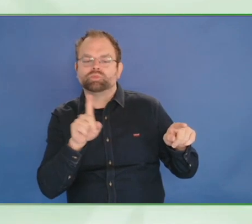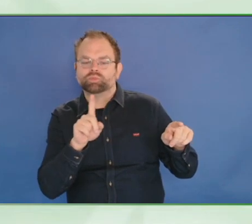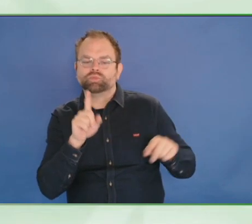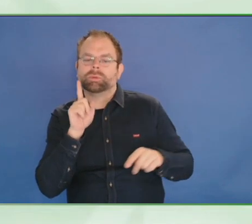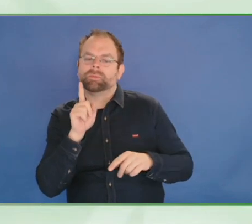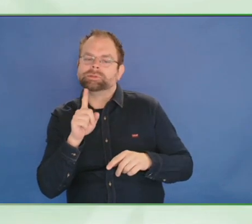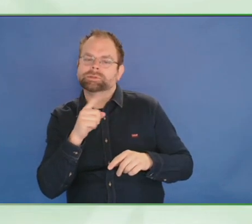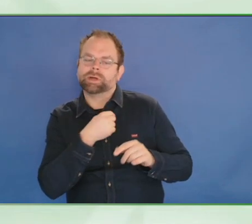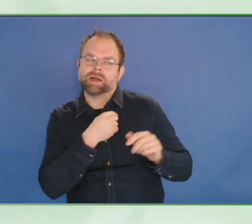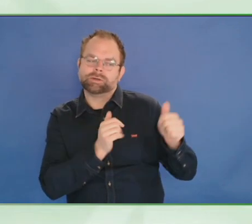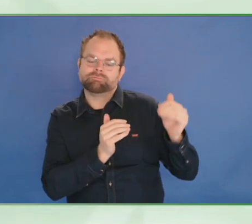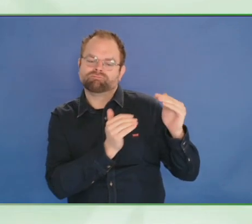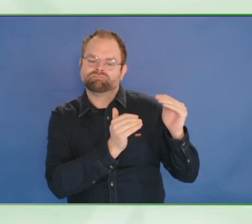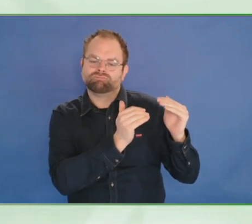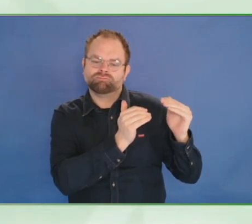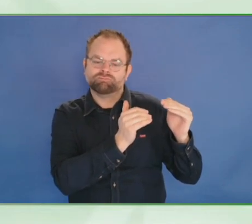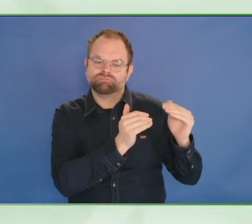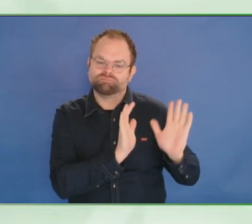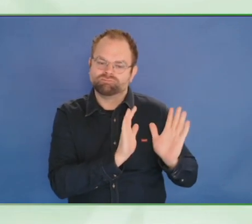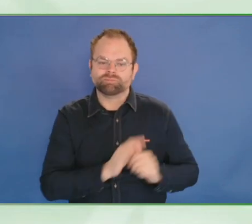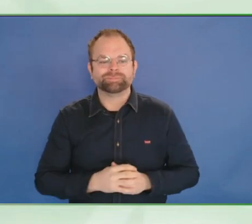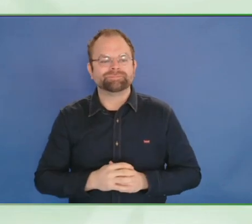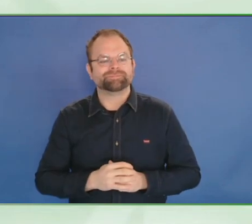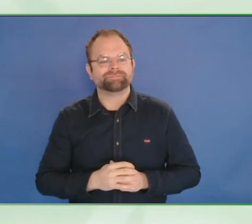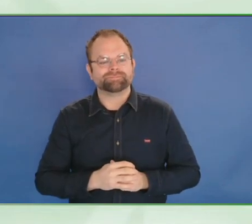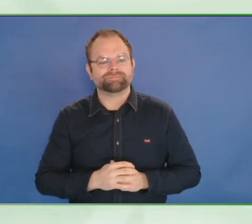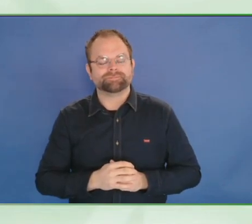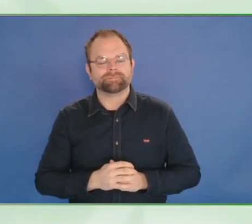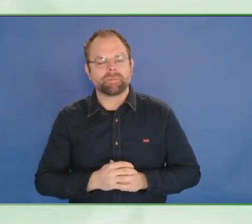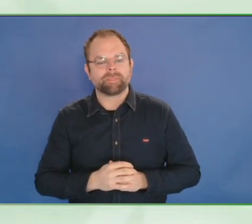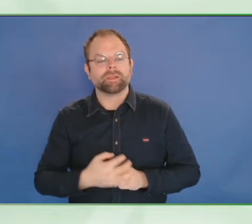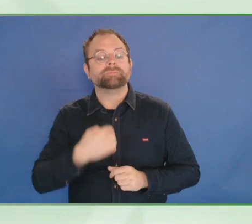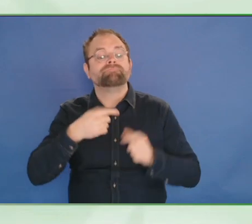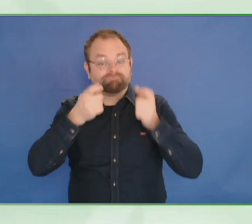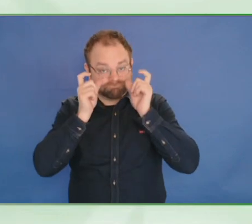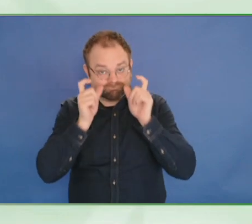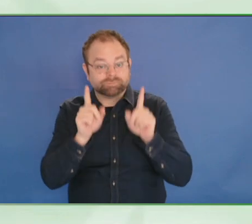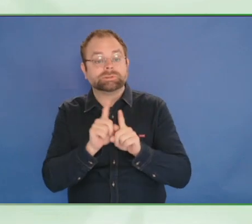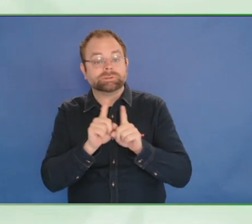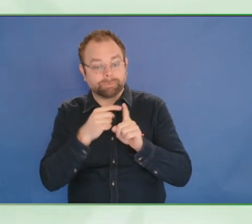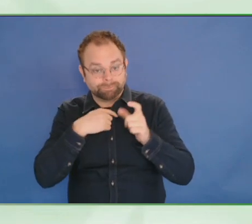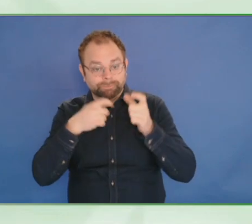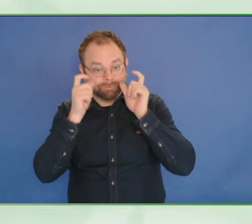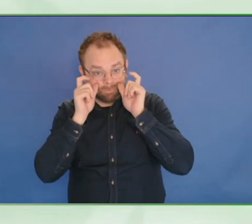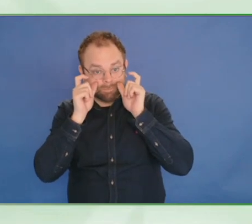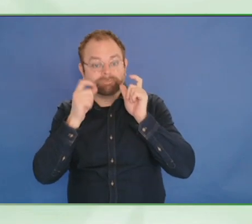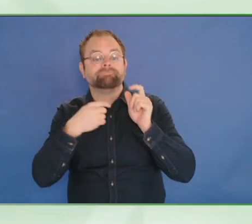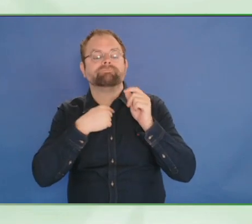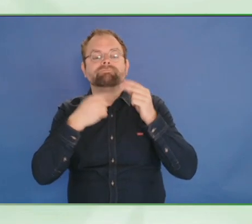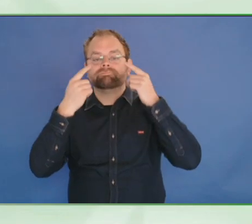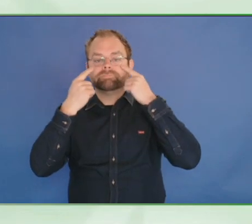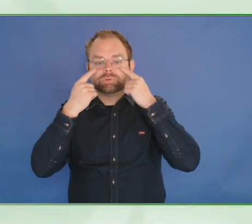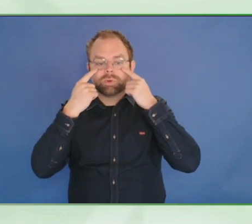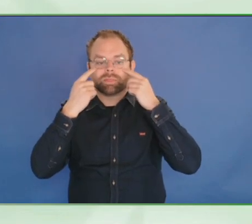her example, and I have glasses. I'm visually impaired and also very proud to be a woman